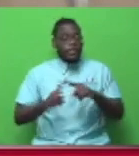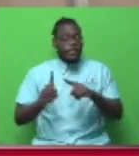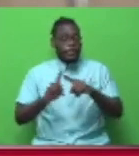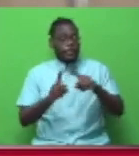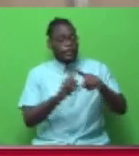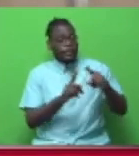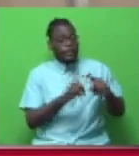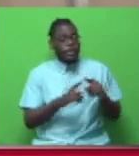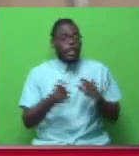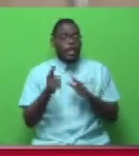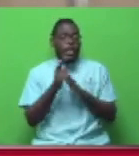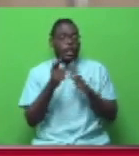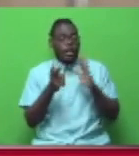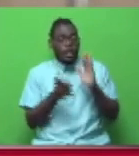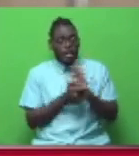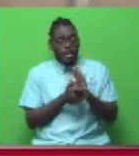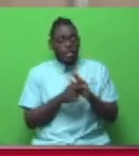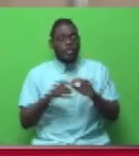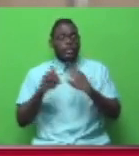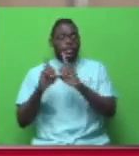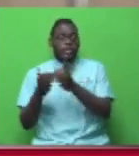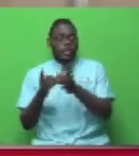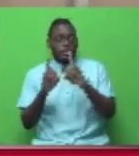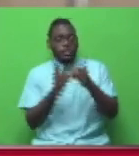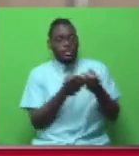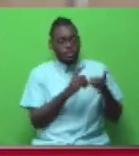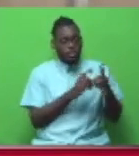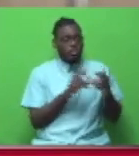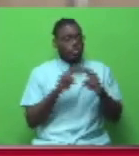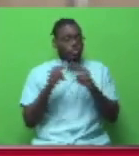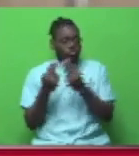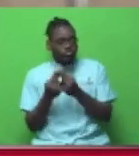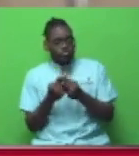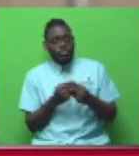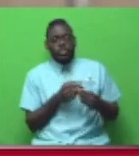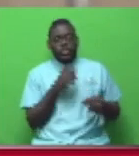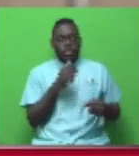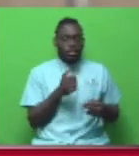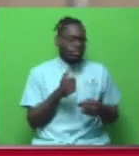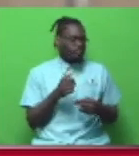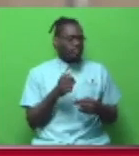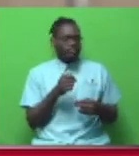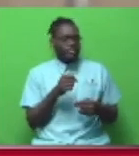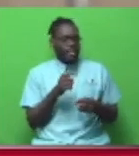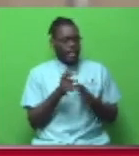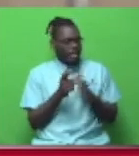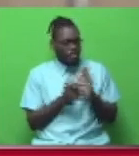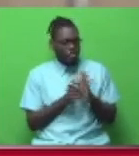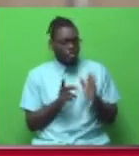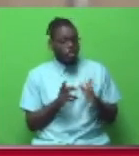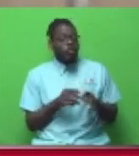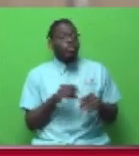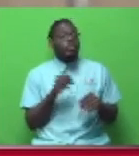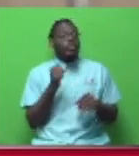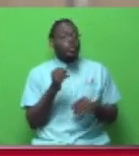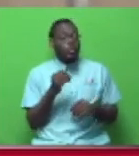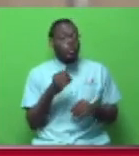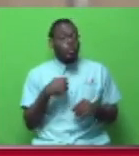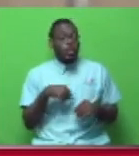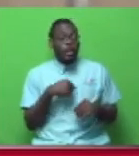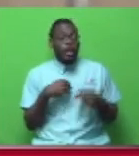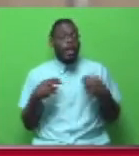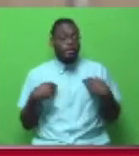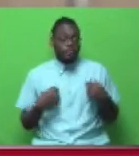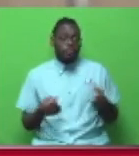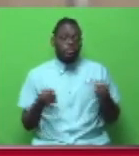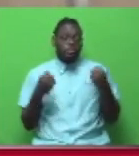and 12 non-legal units and departments. So therefore, we have a significant amount of